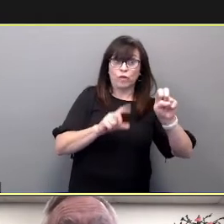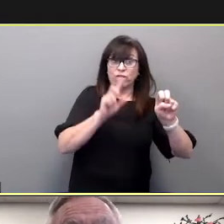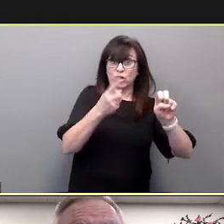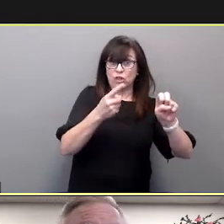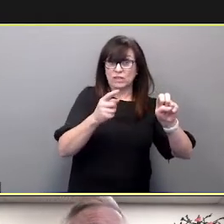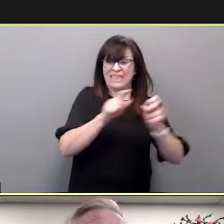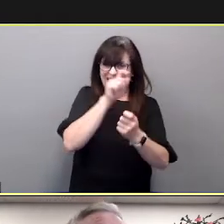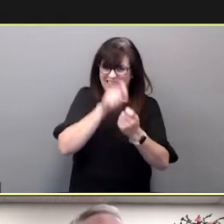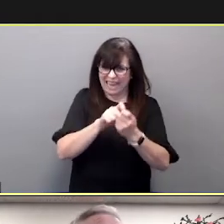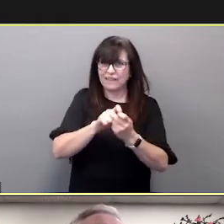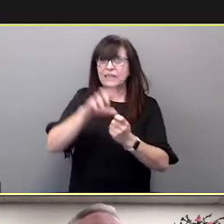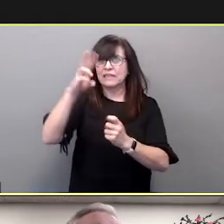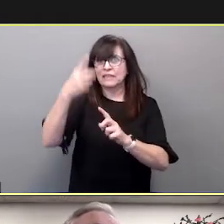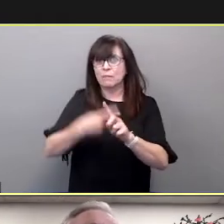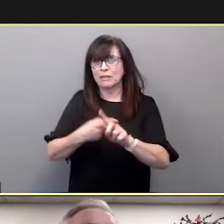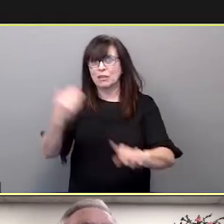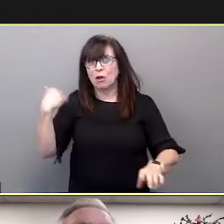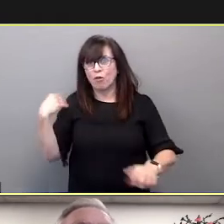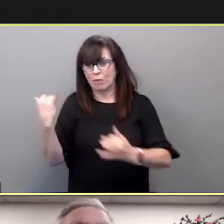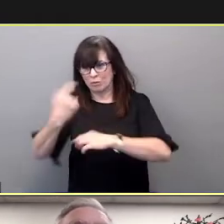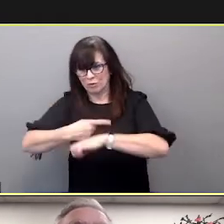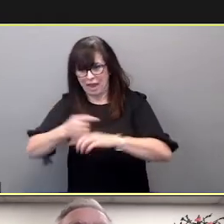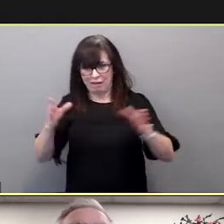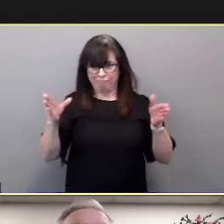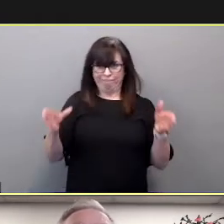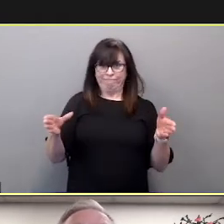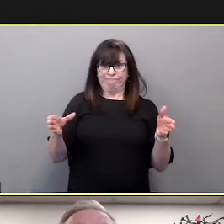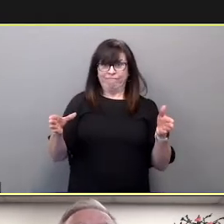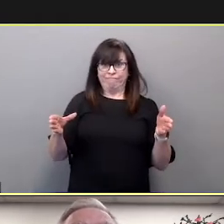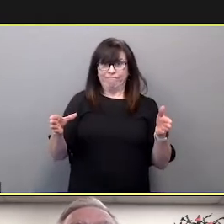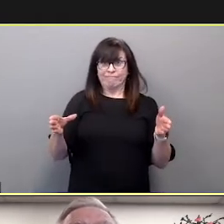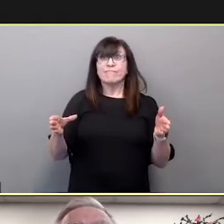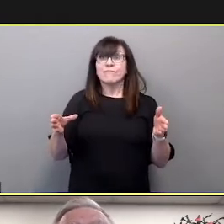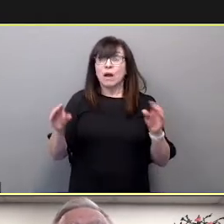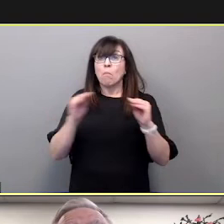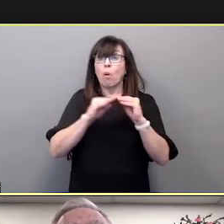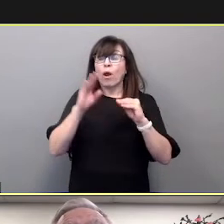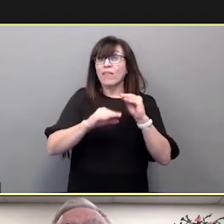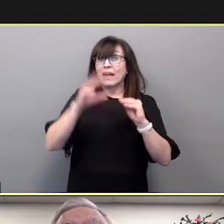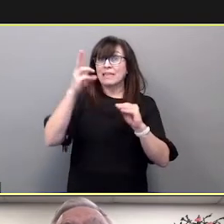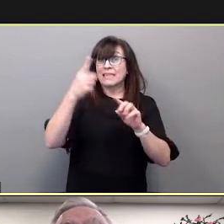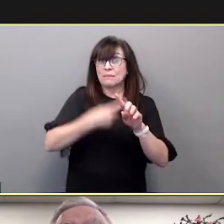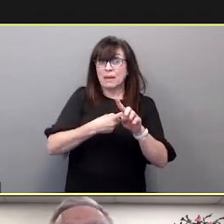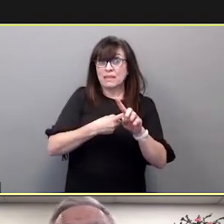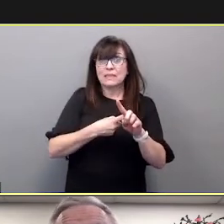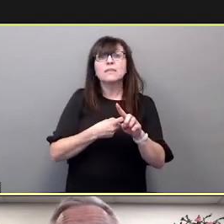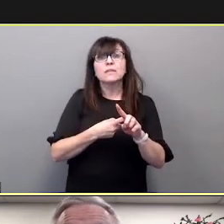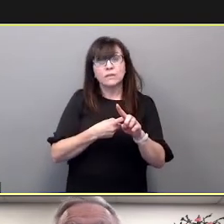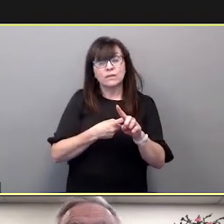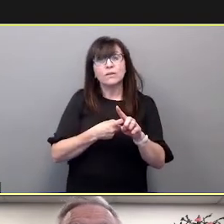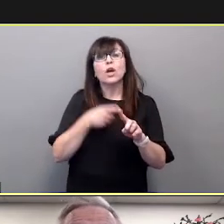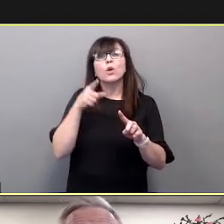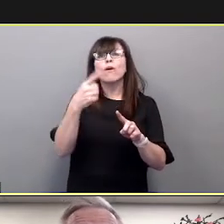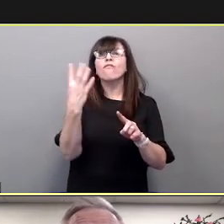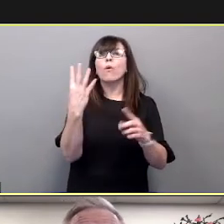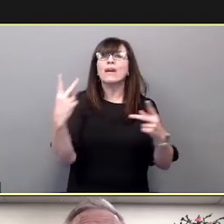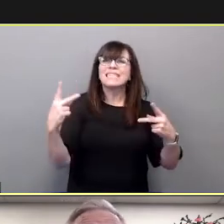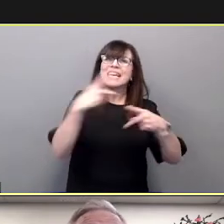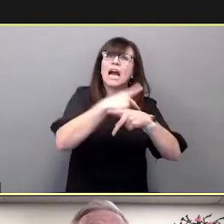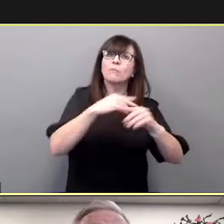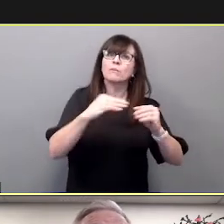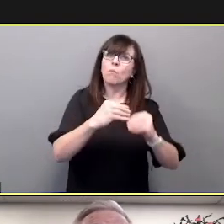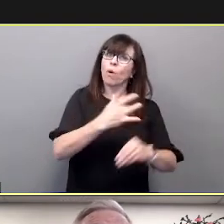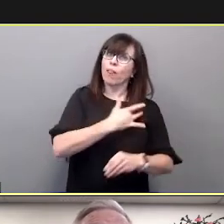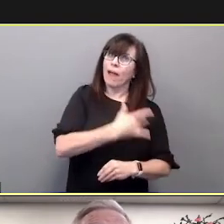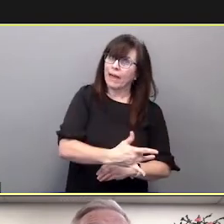months ago. If it's more than 6 months old, you have 4 times the likelihood